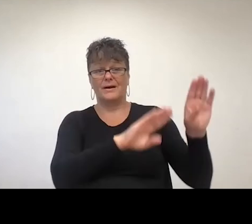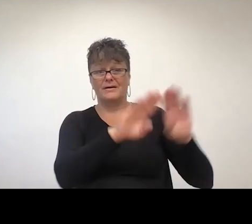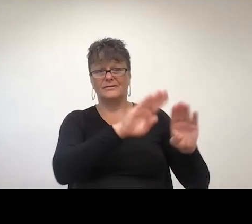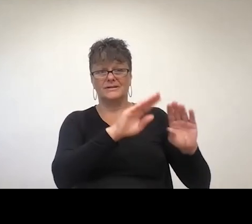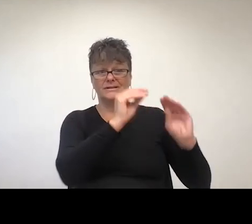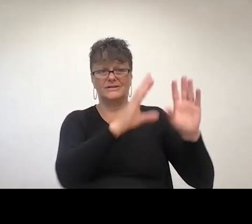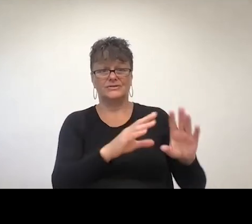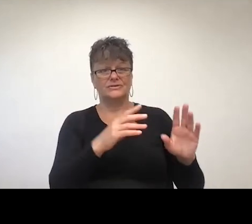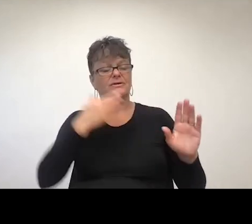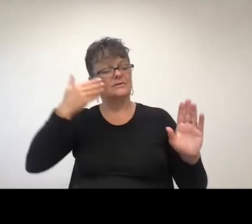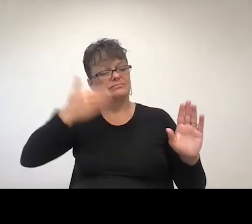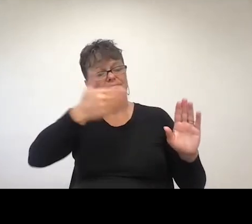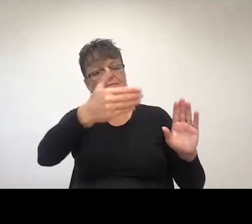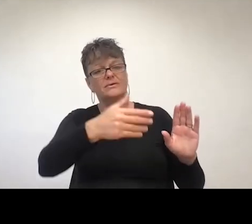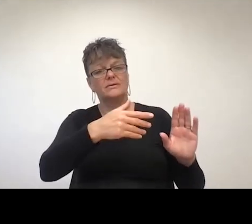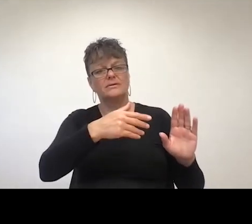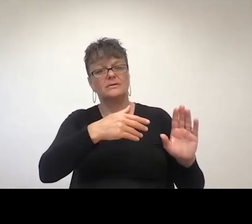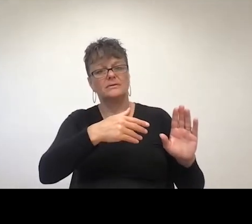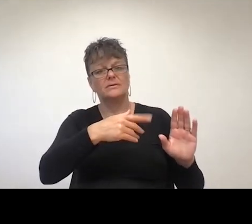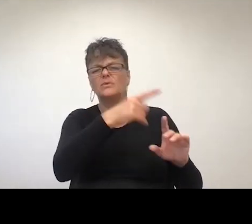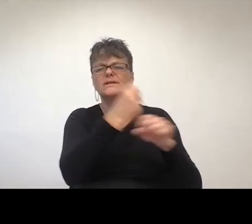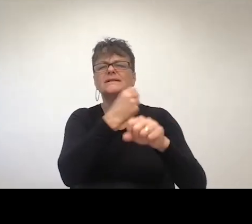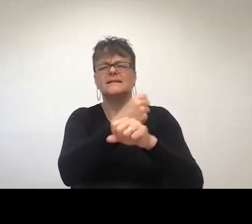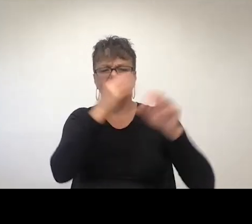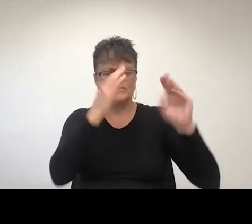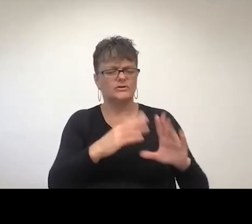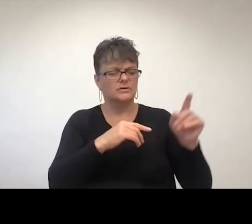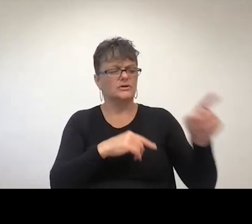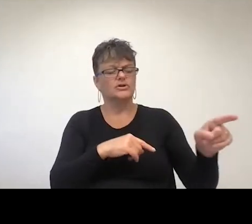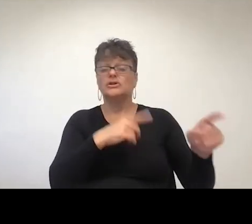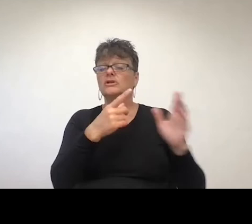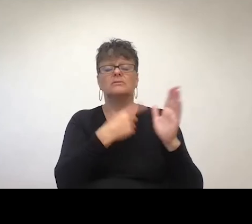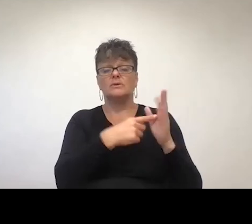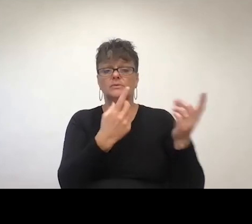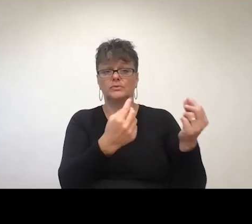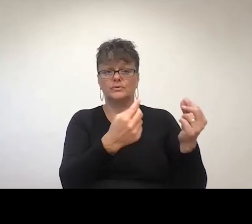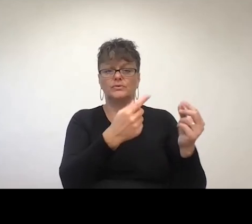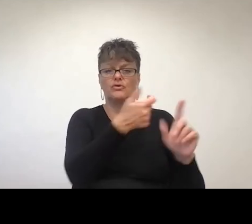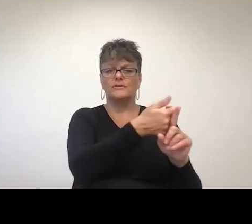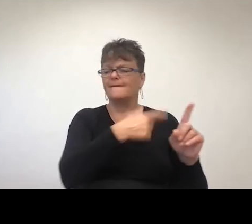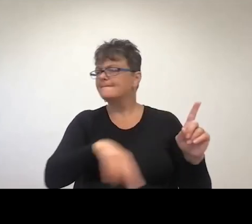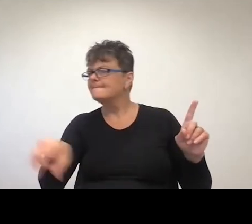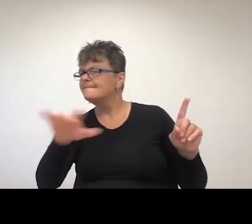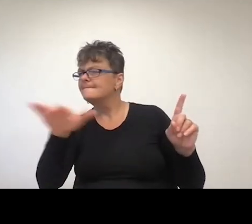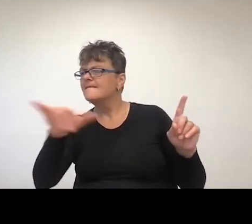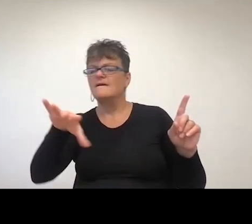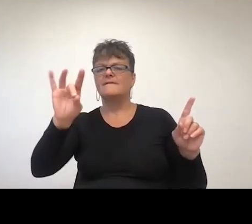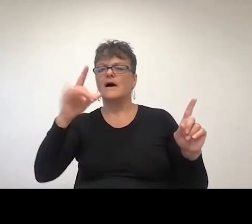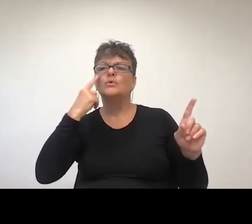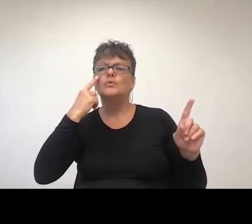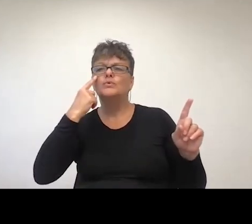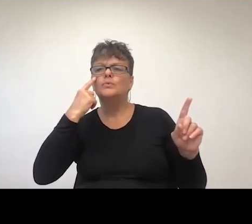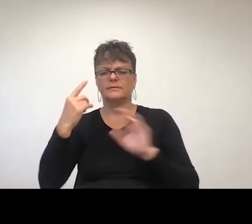and periodically throughout the class, she would go to YouTube and find videos that help people who needed a little extra support